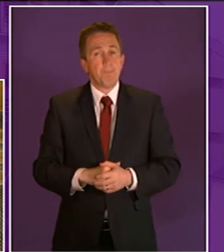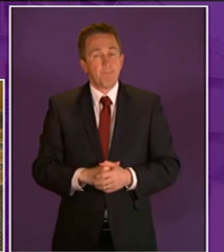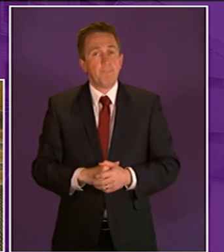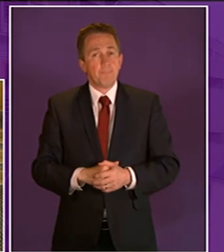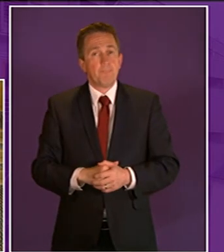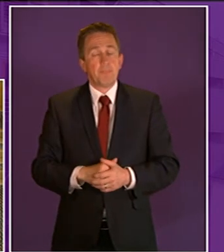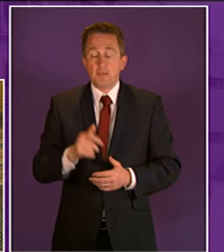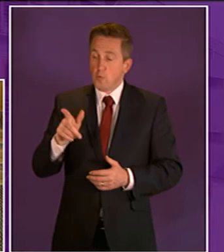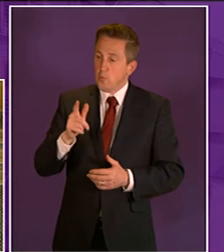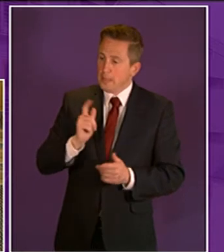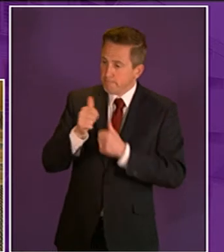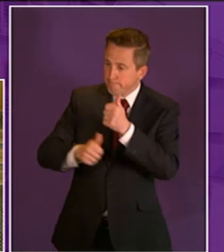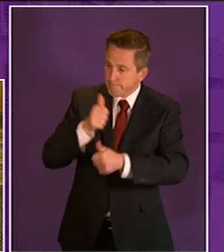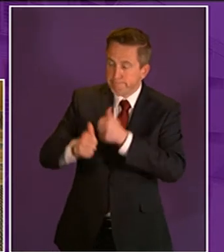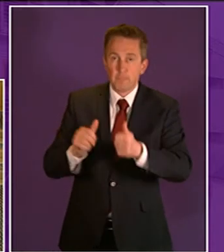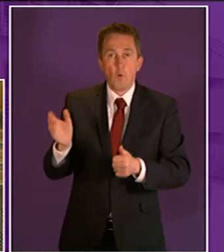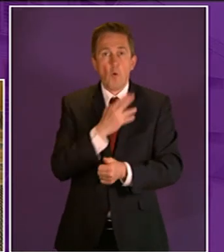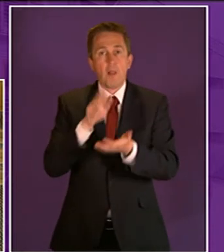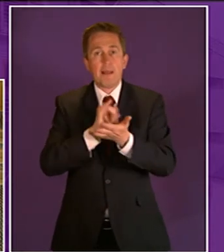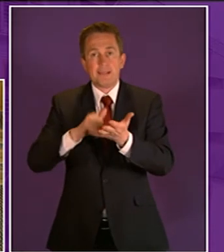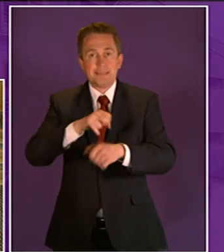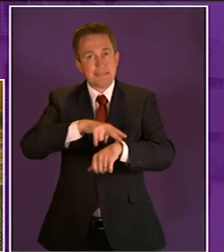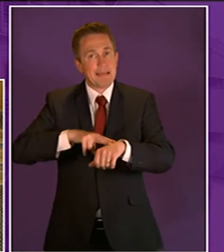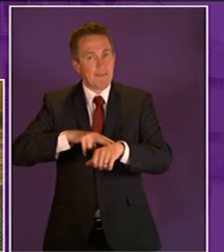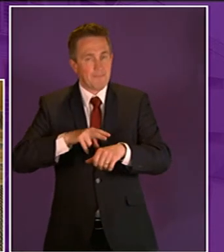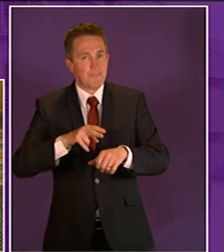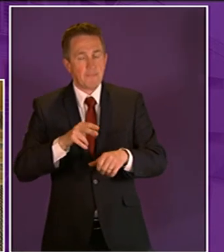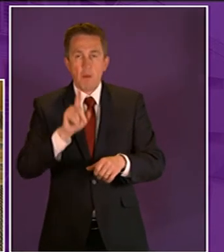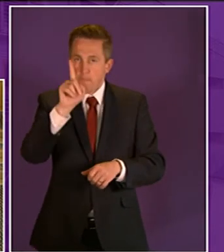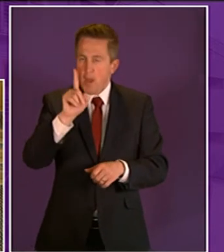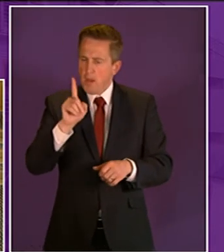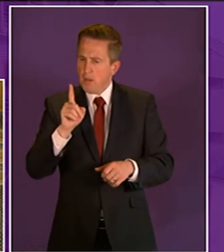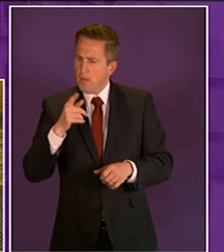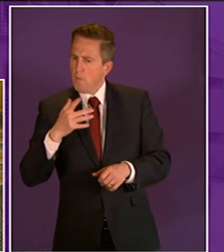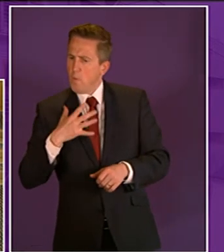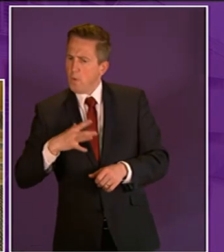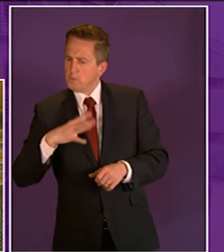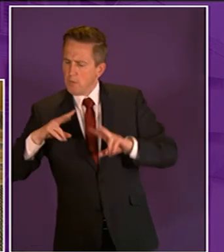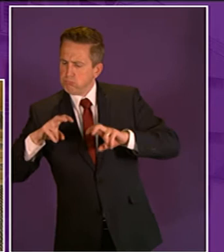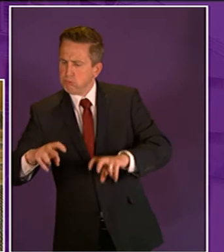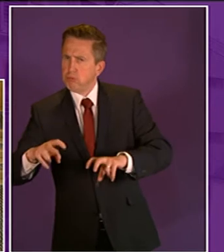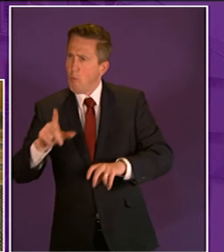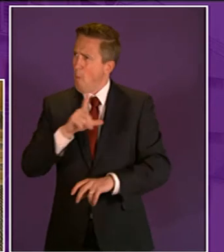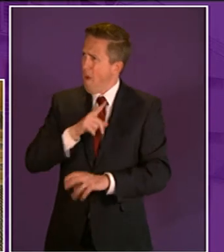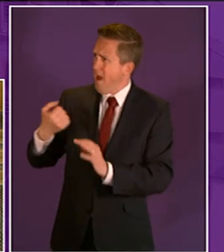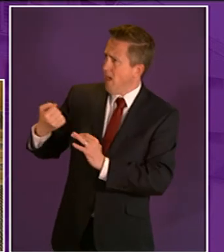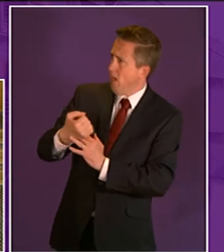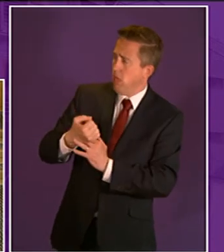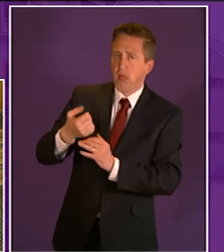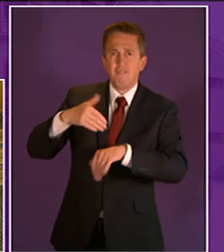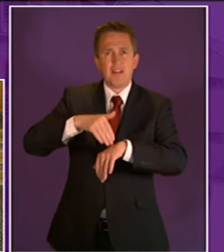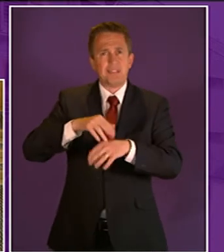staff is to be commended, I'm sure, like me, many members will want to understand why the impact from this cyber attack has affected the